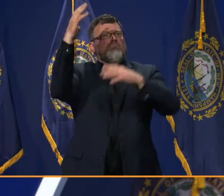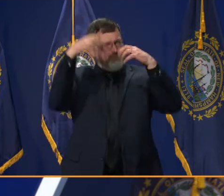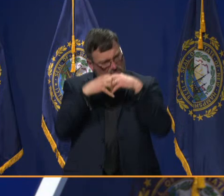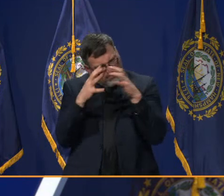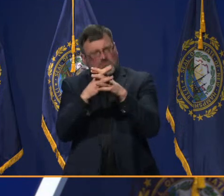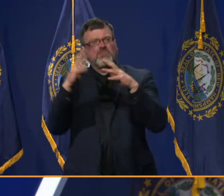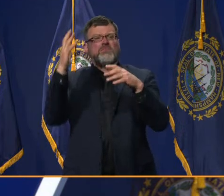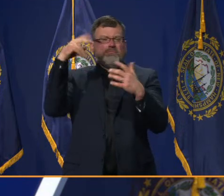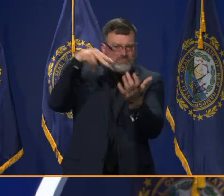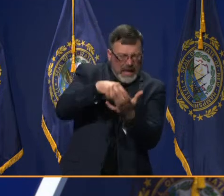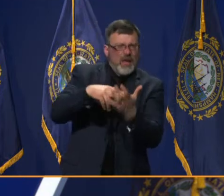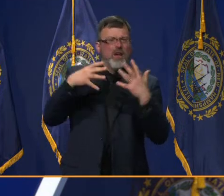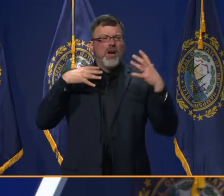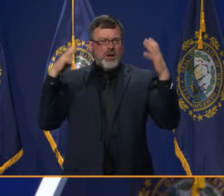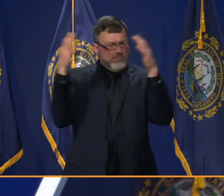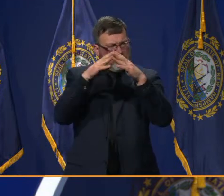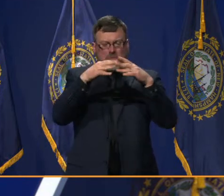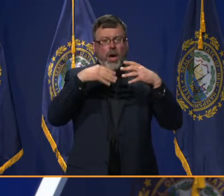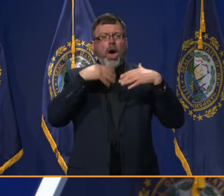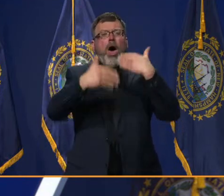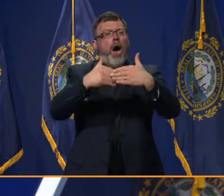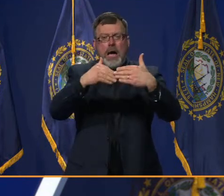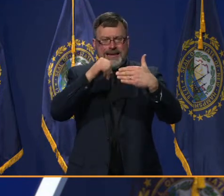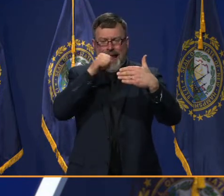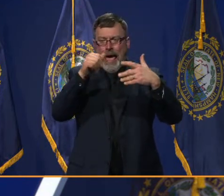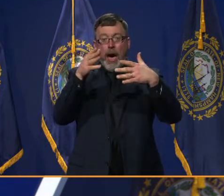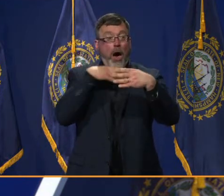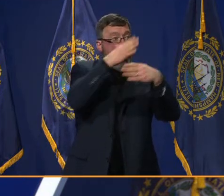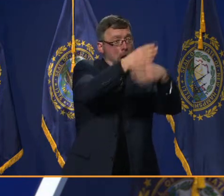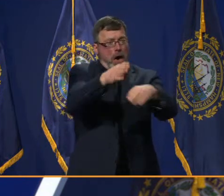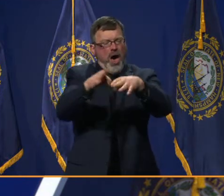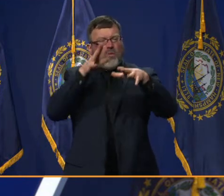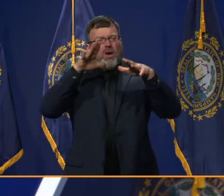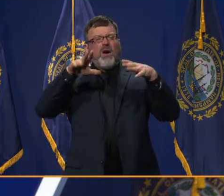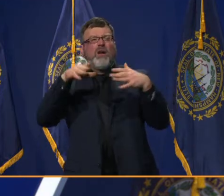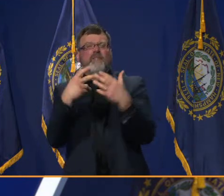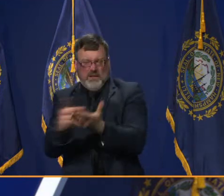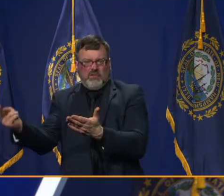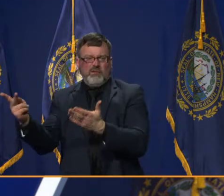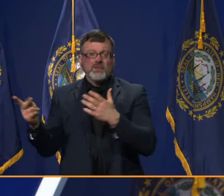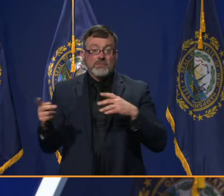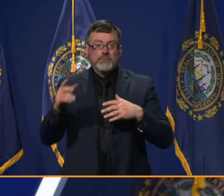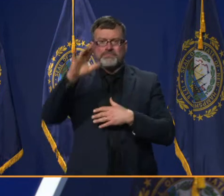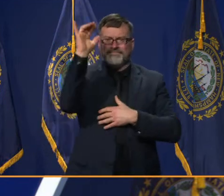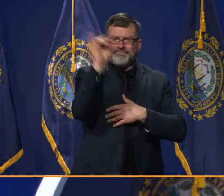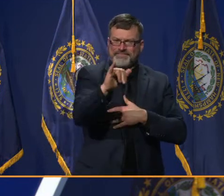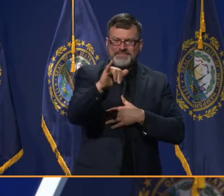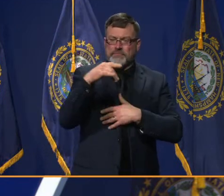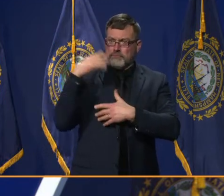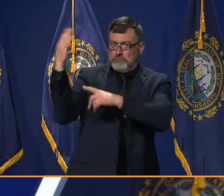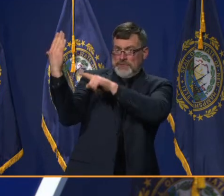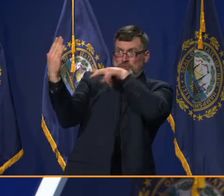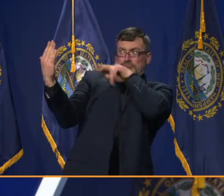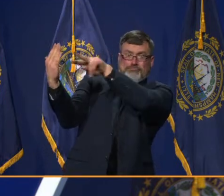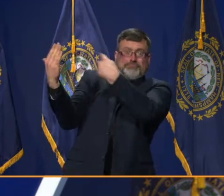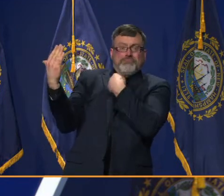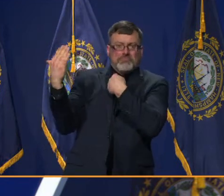it's in that act of looking in the mirror and having an honest conversation about our role in the building of a more positive atmosphere for the